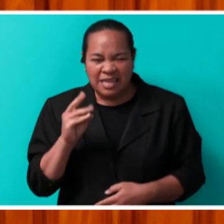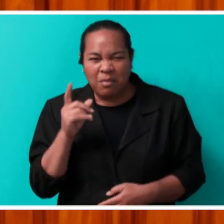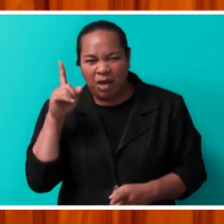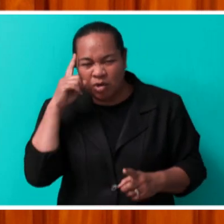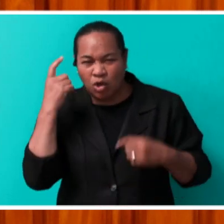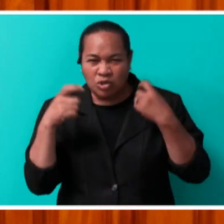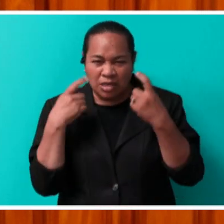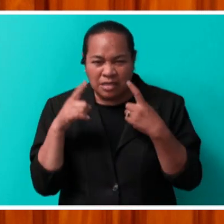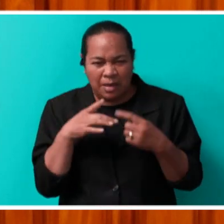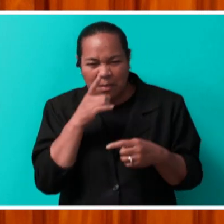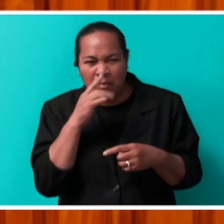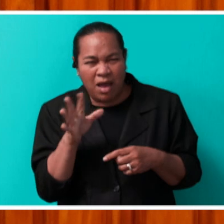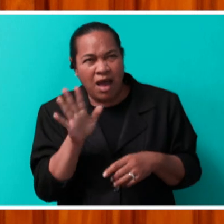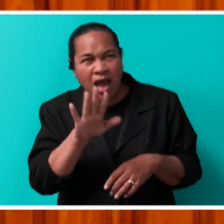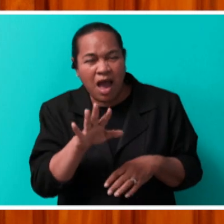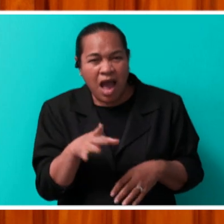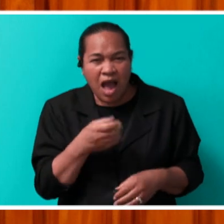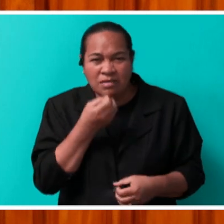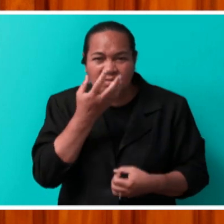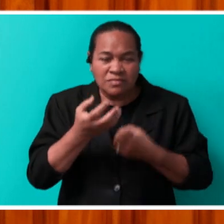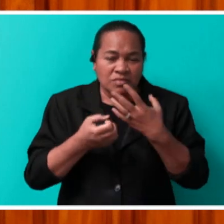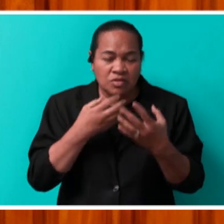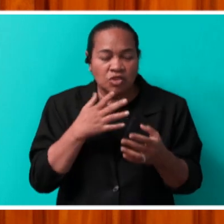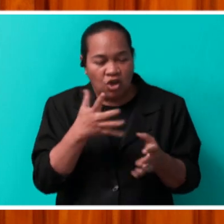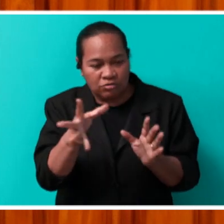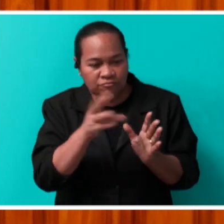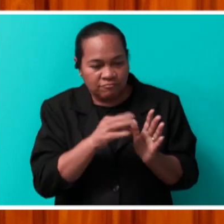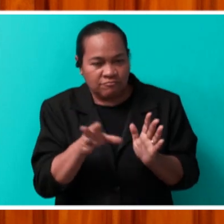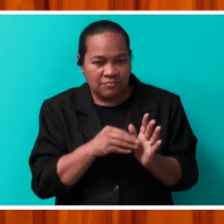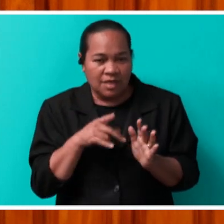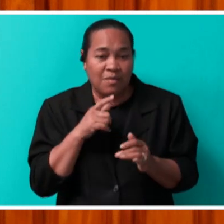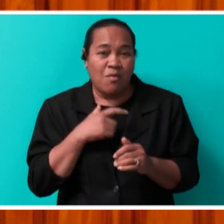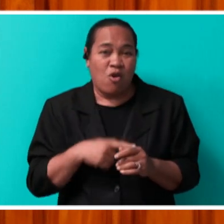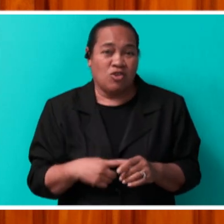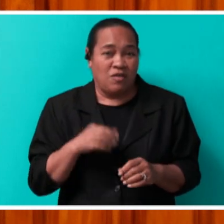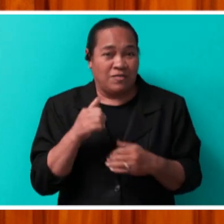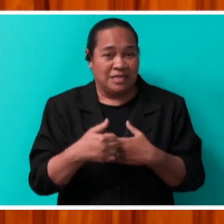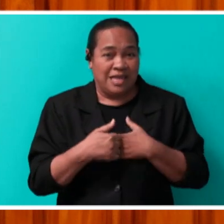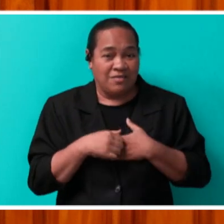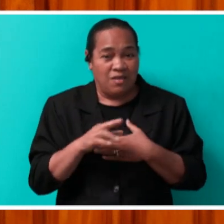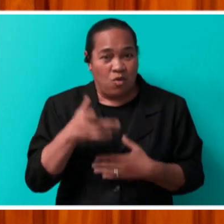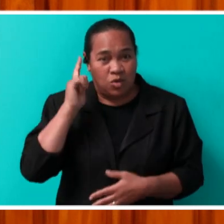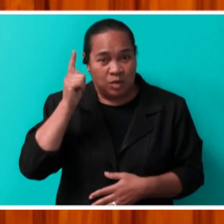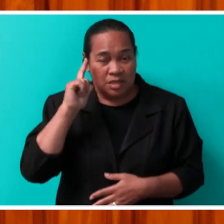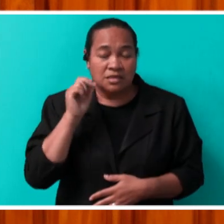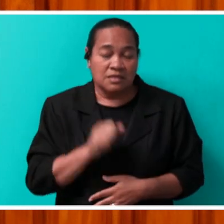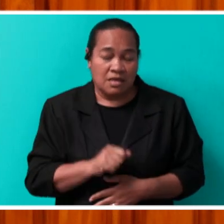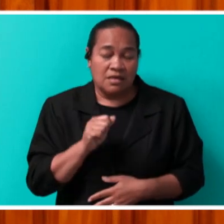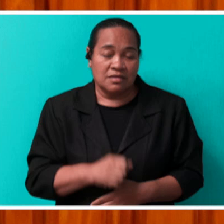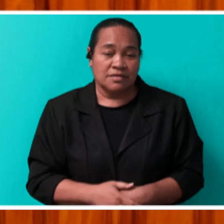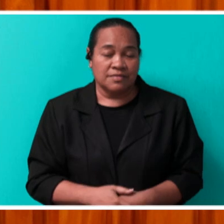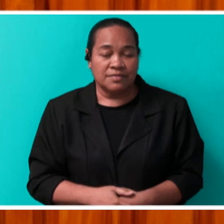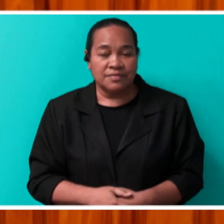been raised regarding teacher safety. Mr. Speaker, sir, because